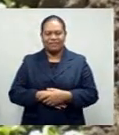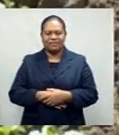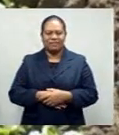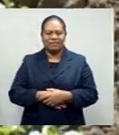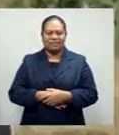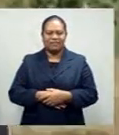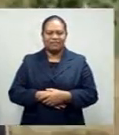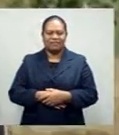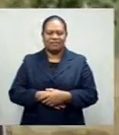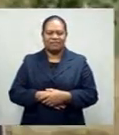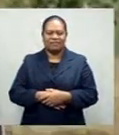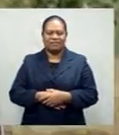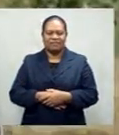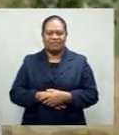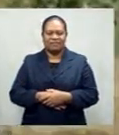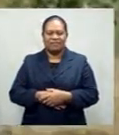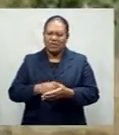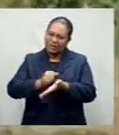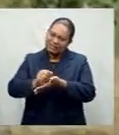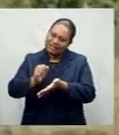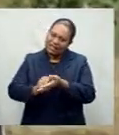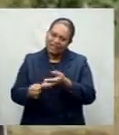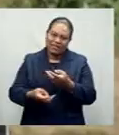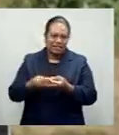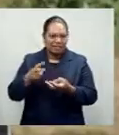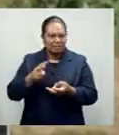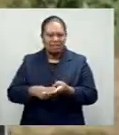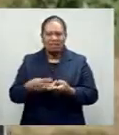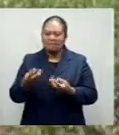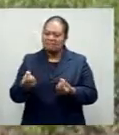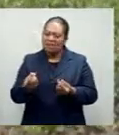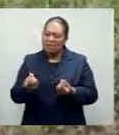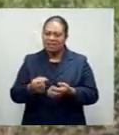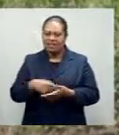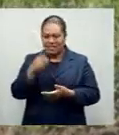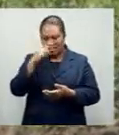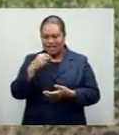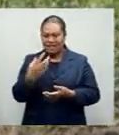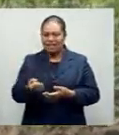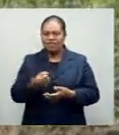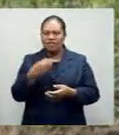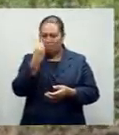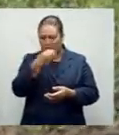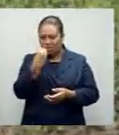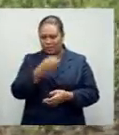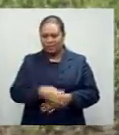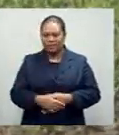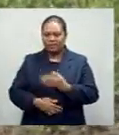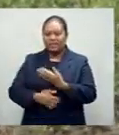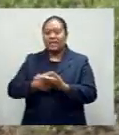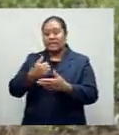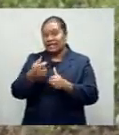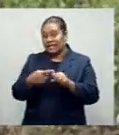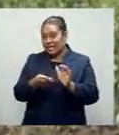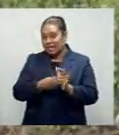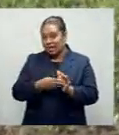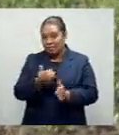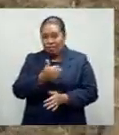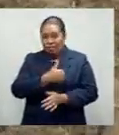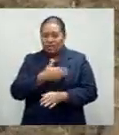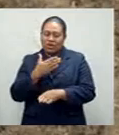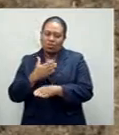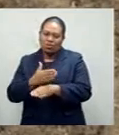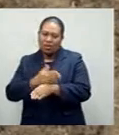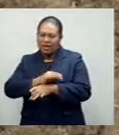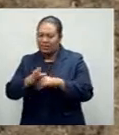easy to get, sell the vegetables on the road, get some money for the foods. He wakes up at 6 a.m. daily and works with